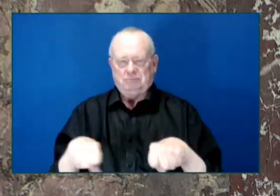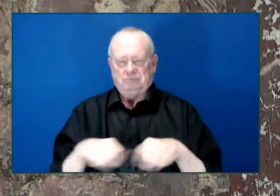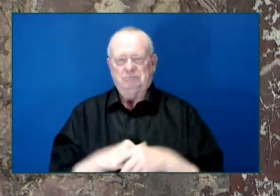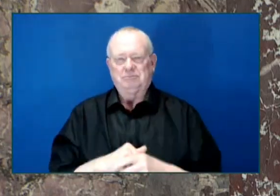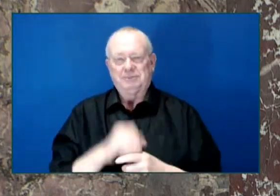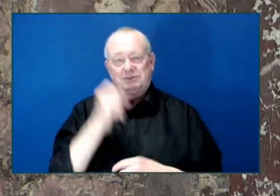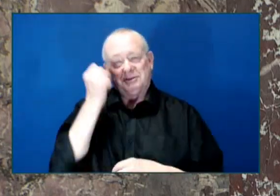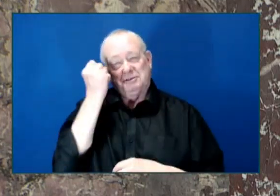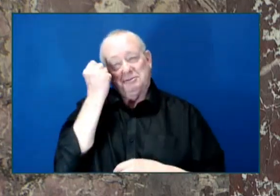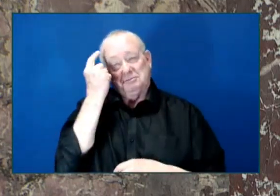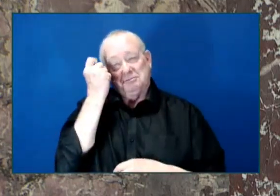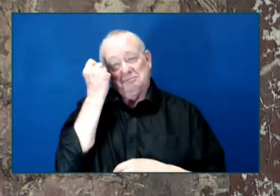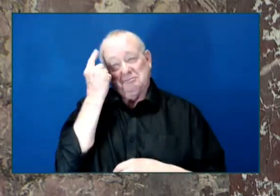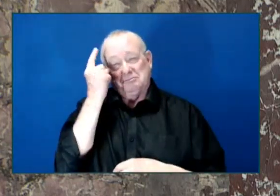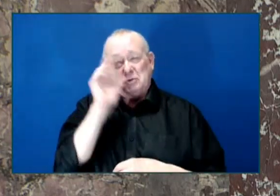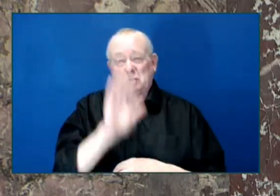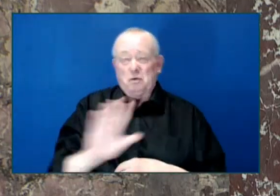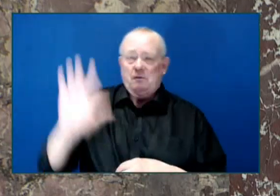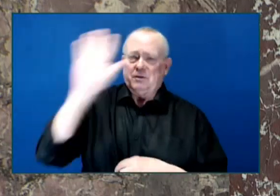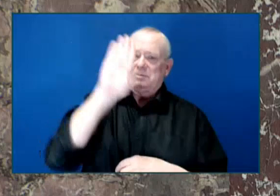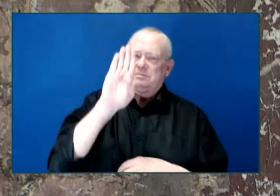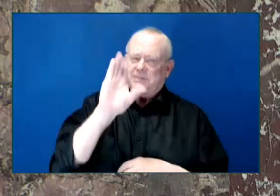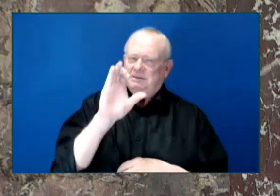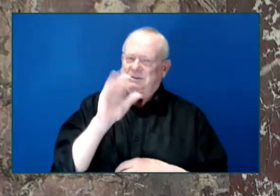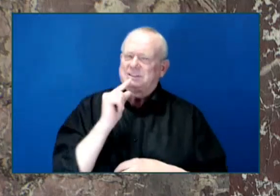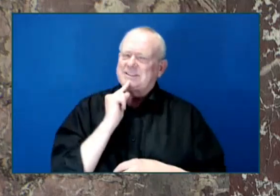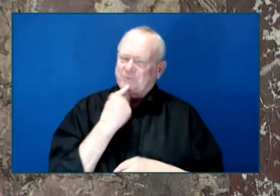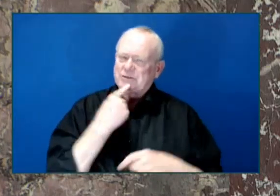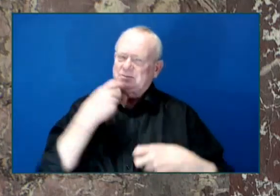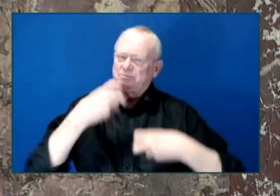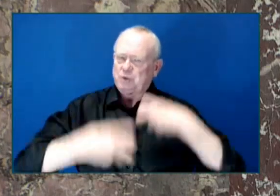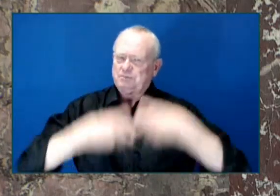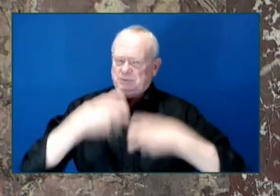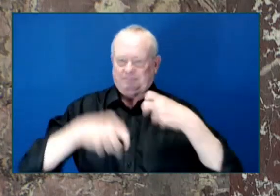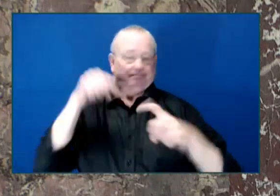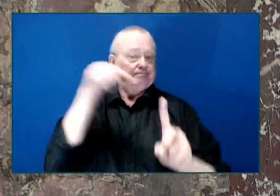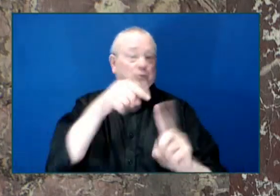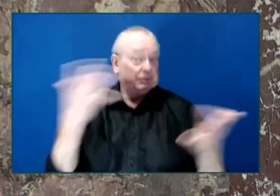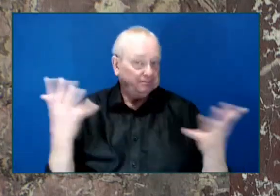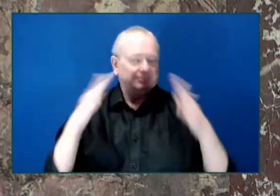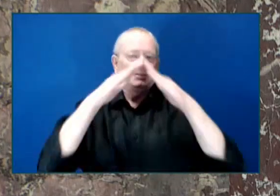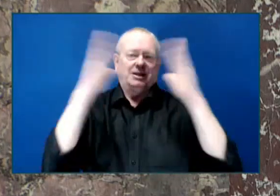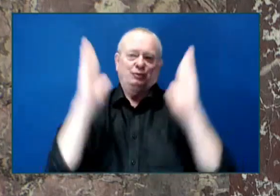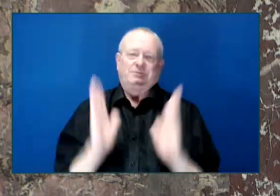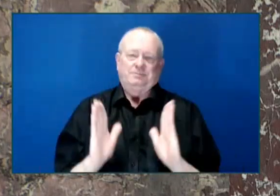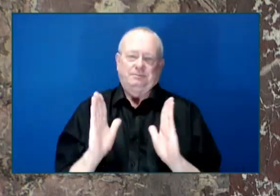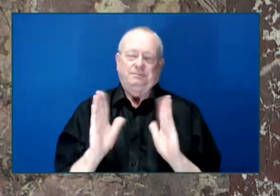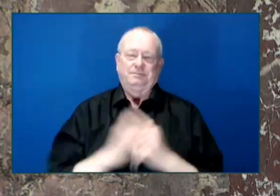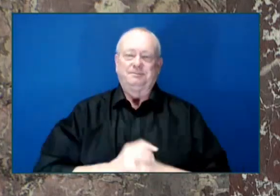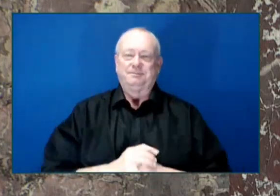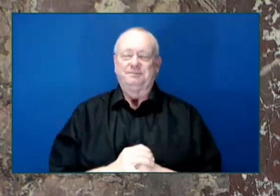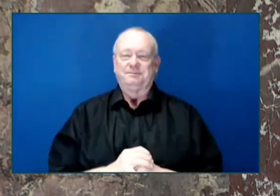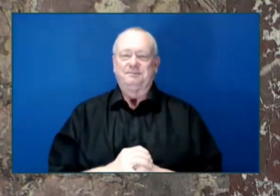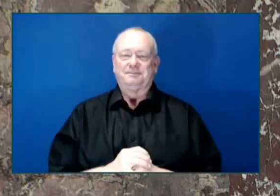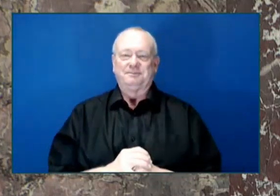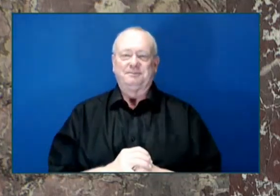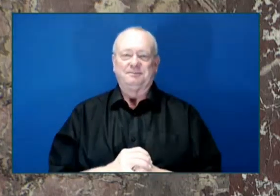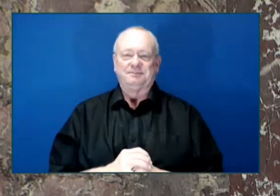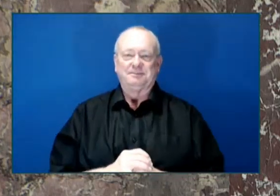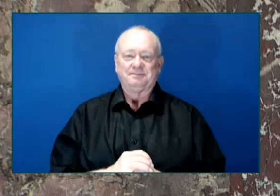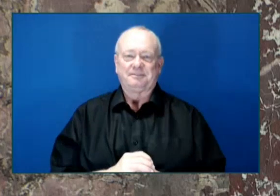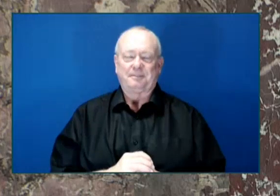And I think on the theme of the opposition and housing and clarity of